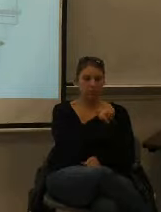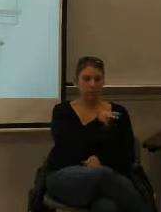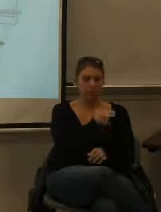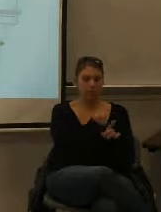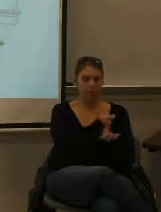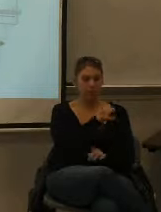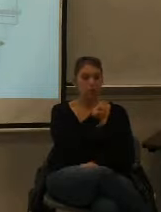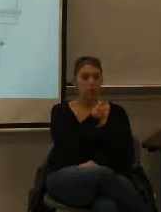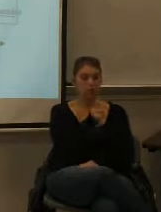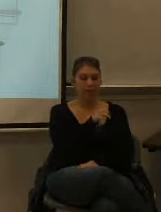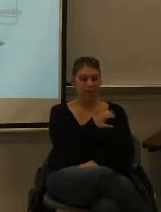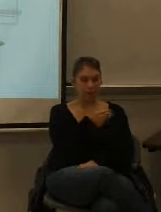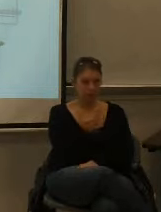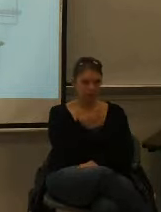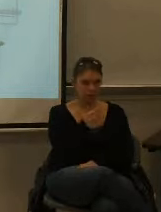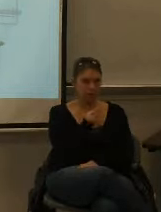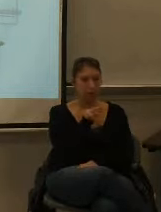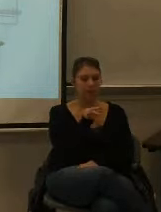remember?